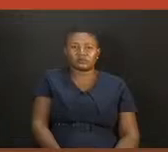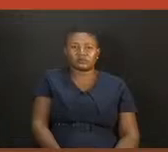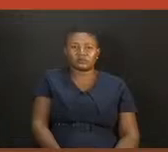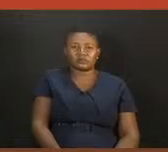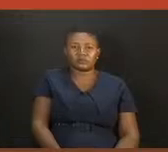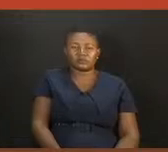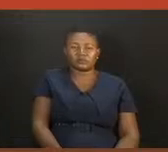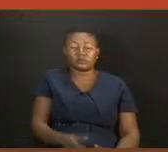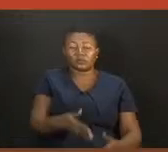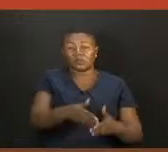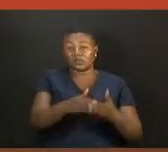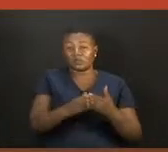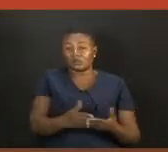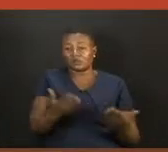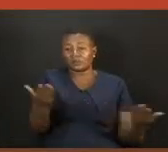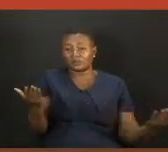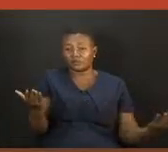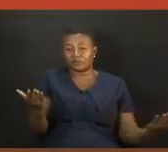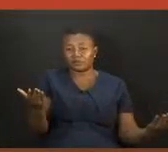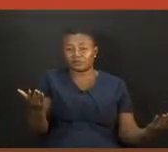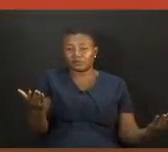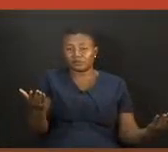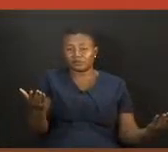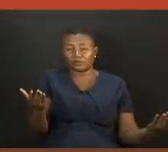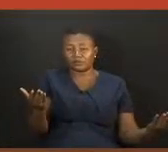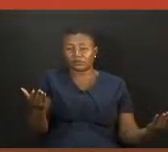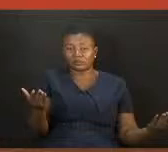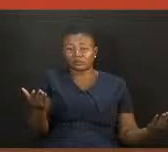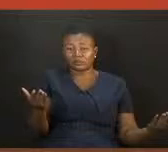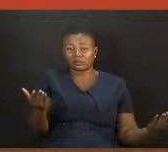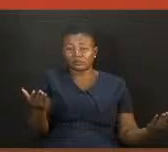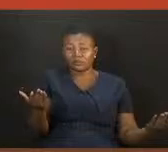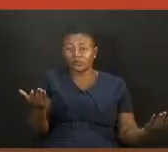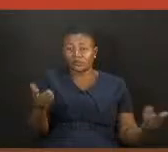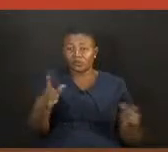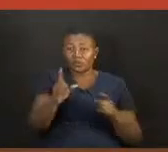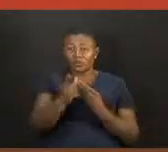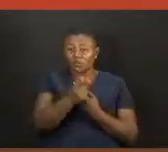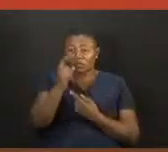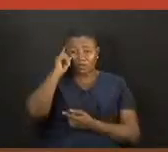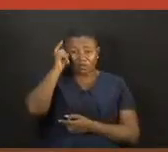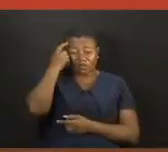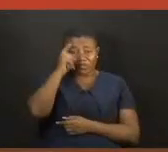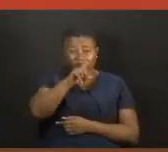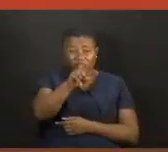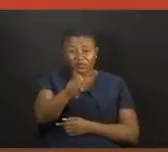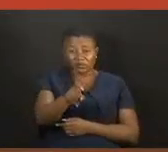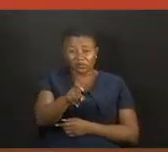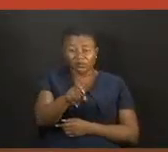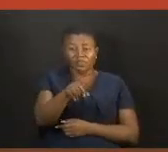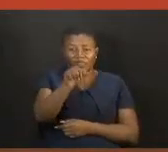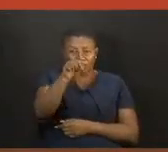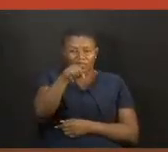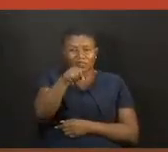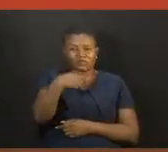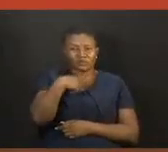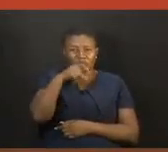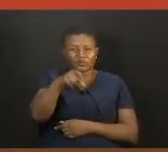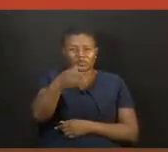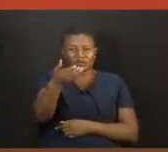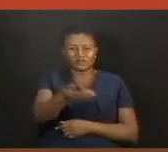Leadership, are we summoning the Minister for Local Government? Speaker, yes, we have to take him.